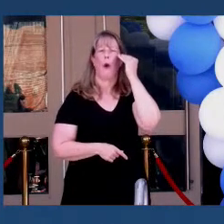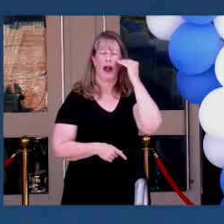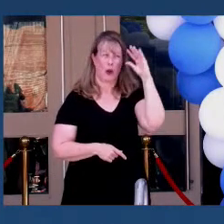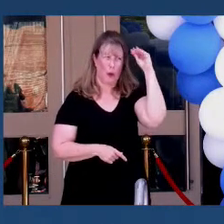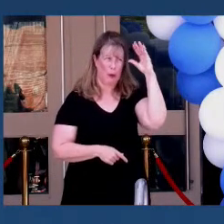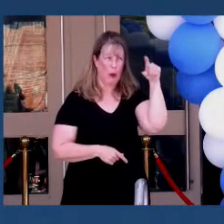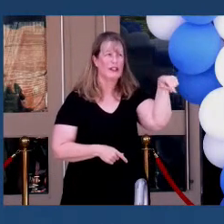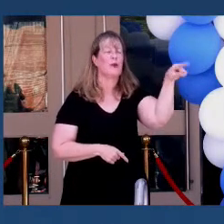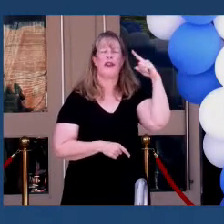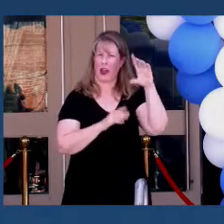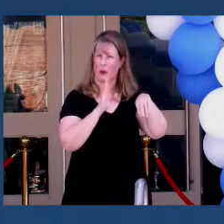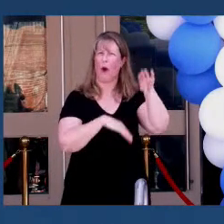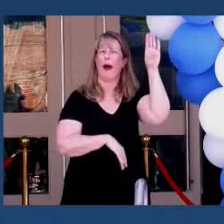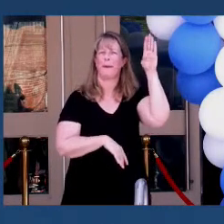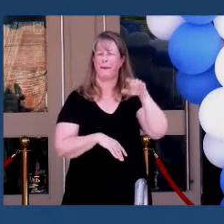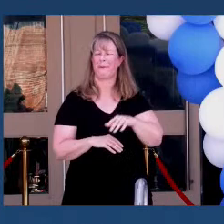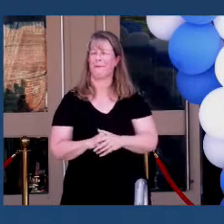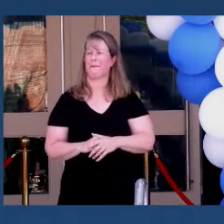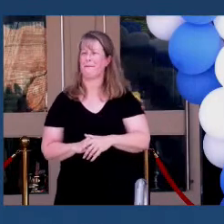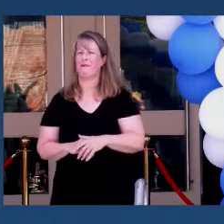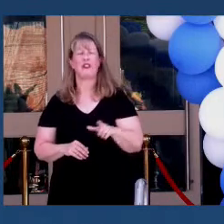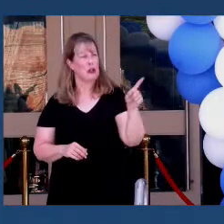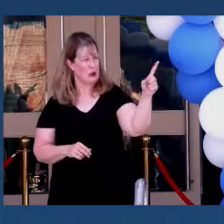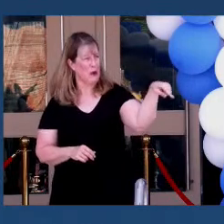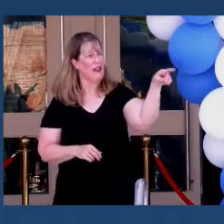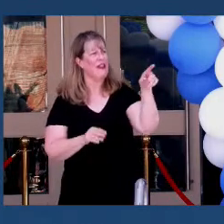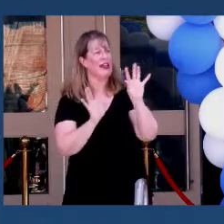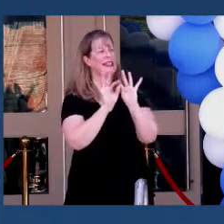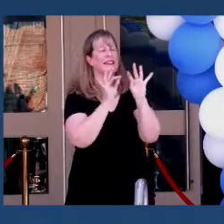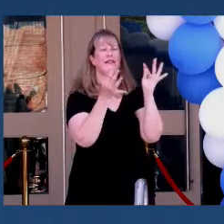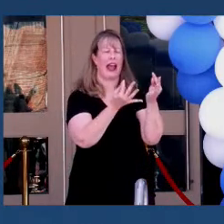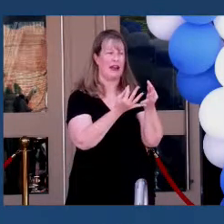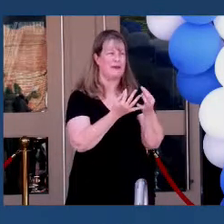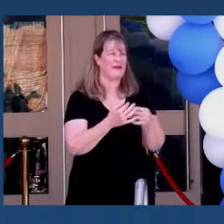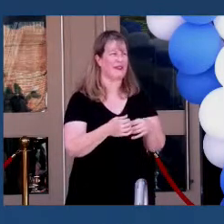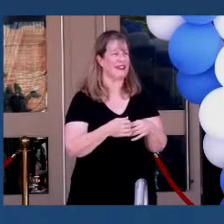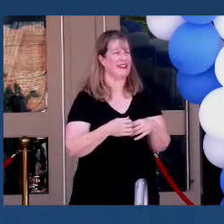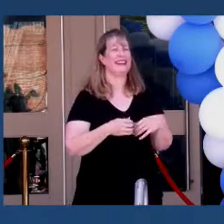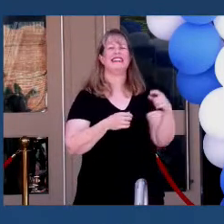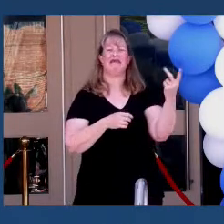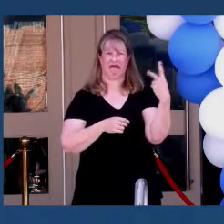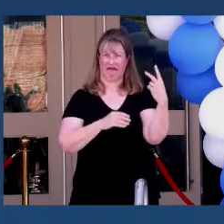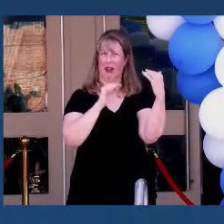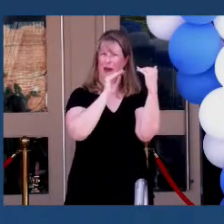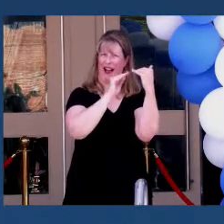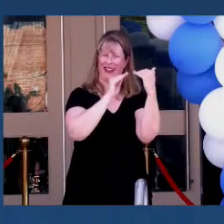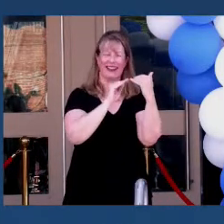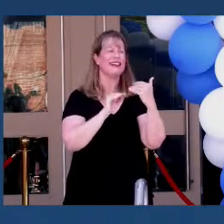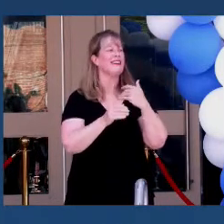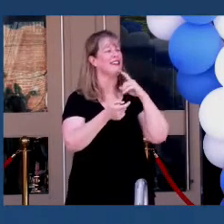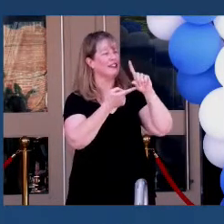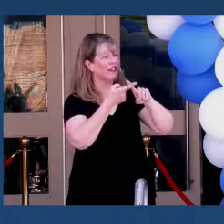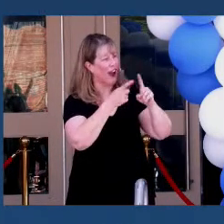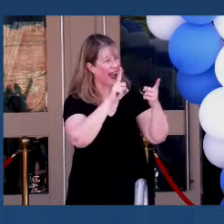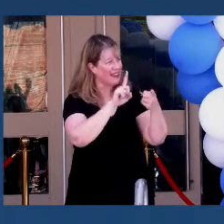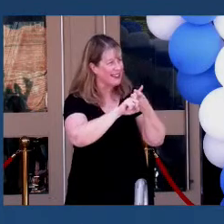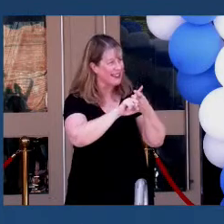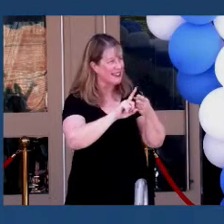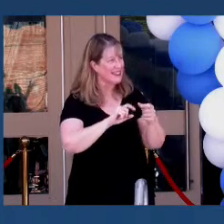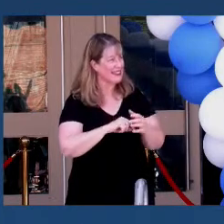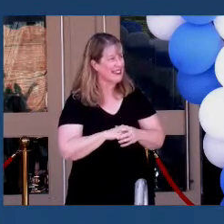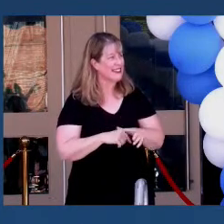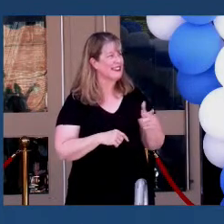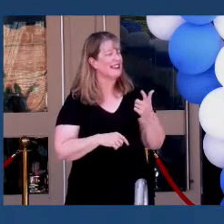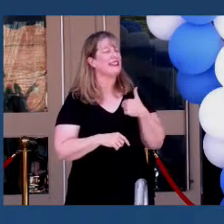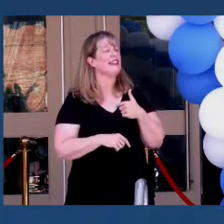they grew up. So this is a family that I want to say, because she is my colleague, my friend, and we